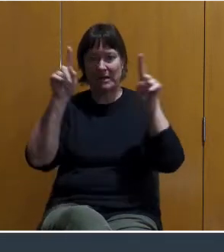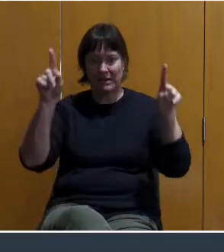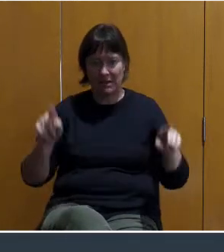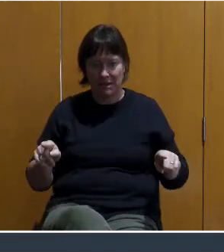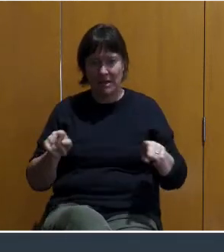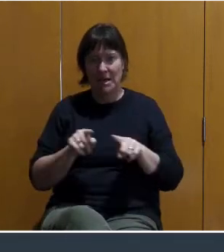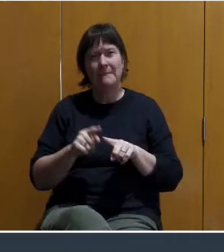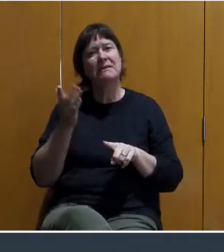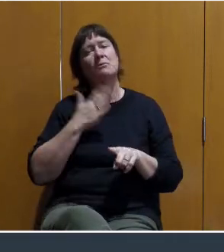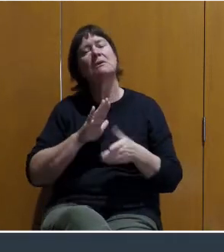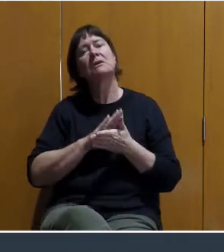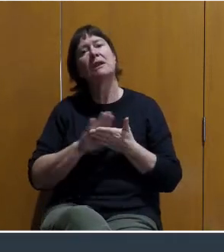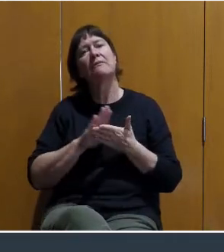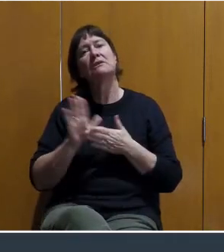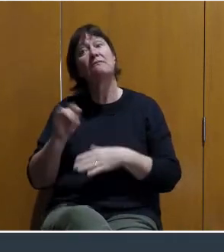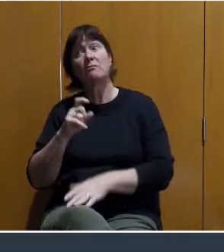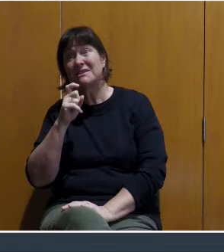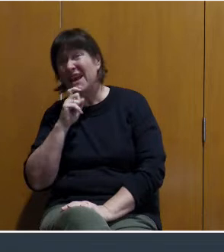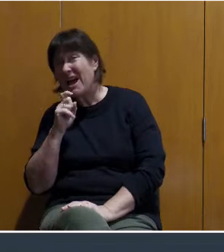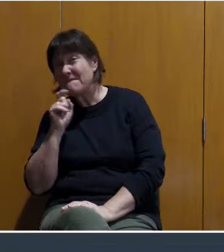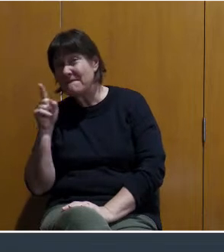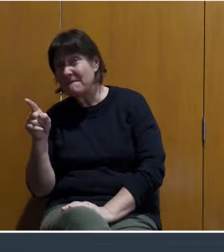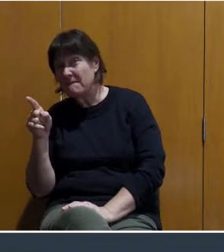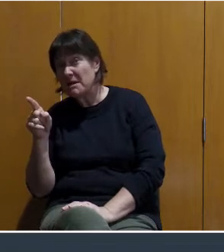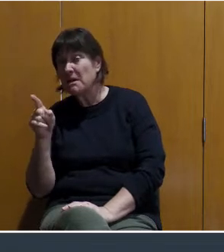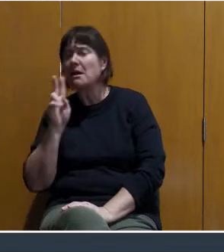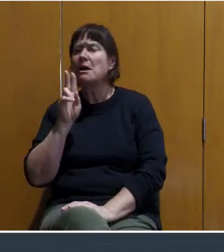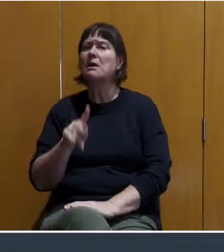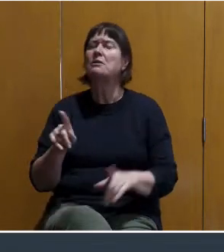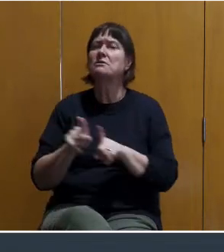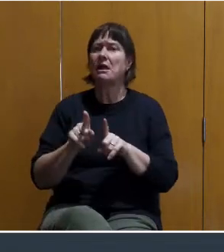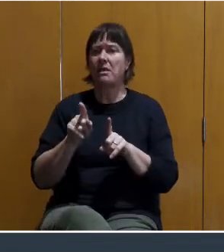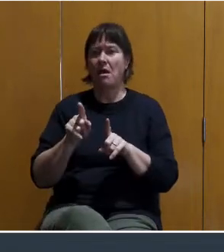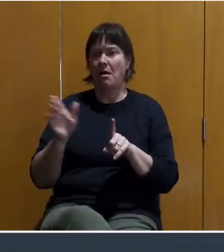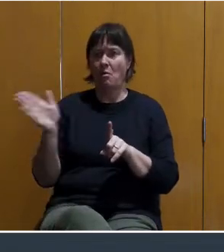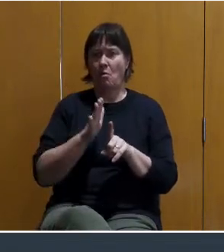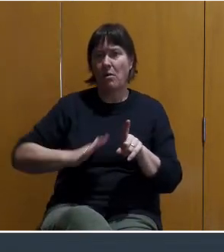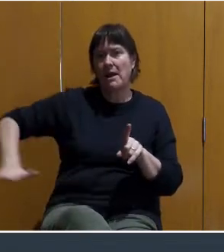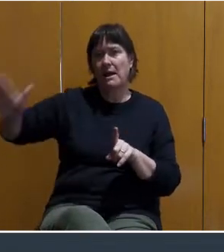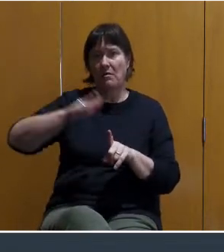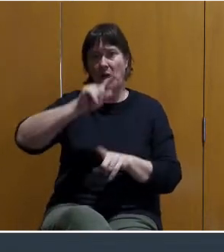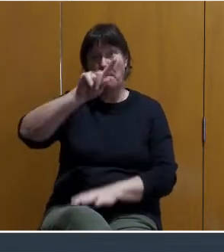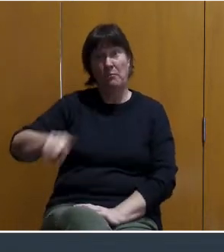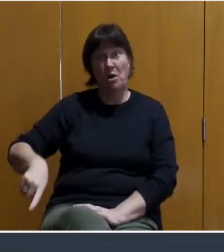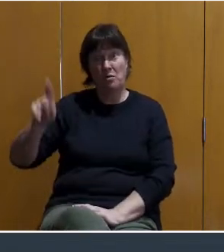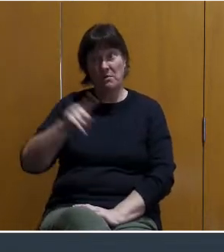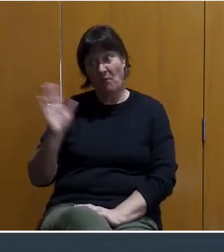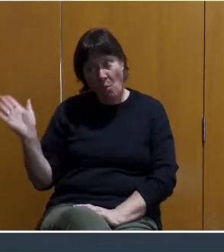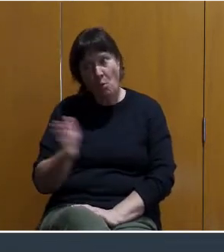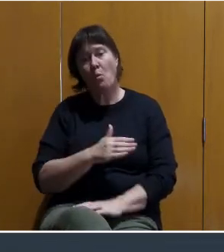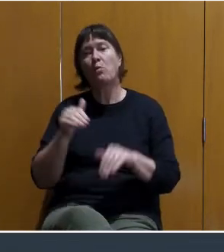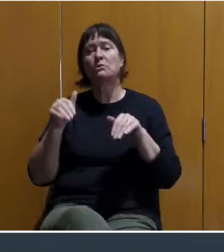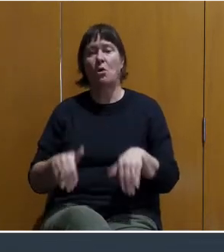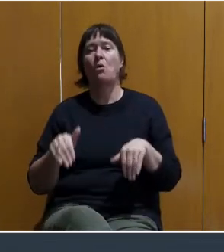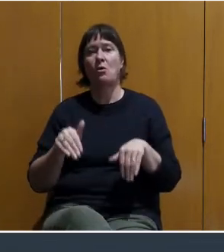I just want some clarification from the staff if possible. It looks like the whole area is prohibited for all dogs